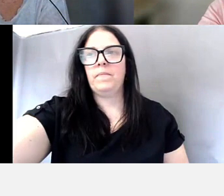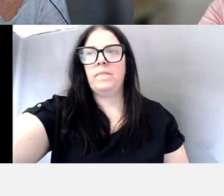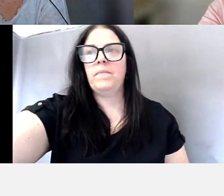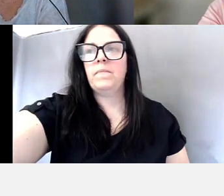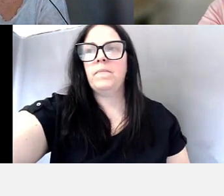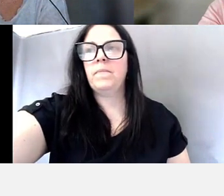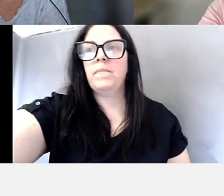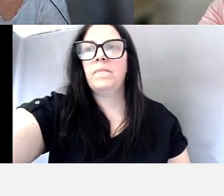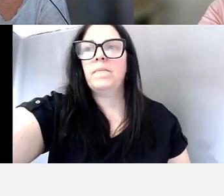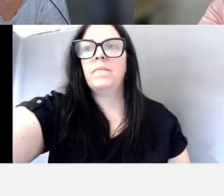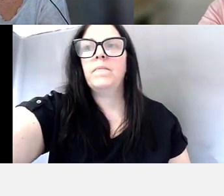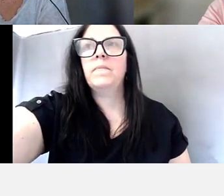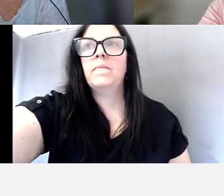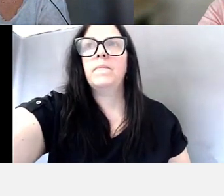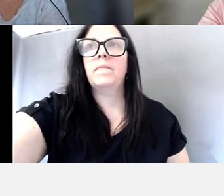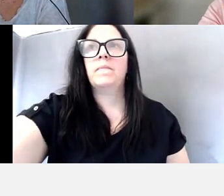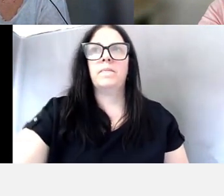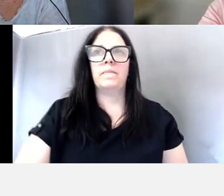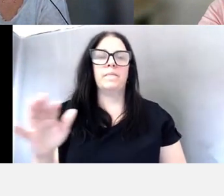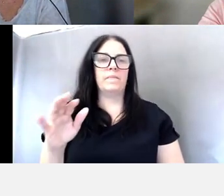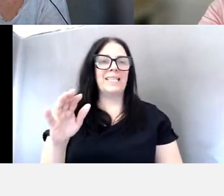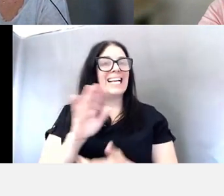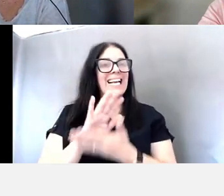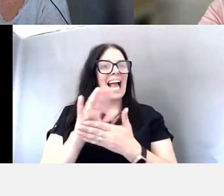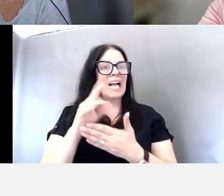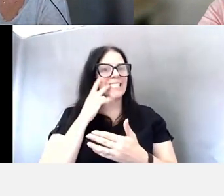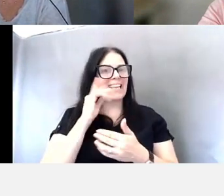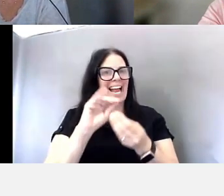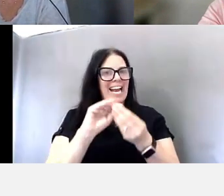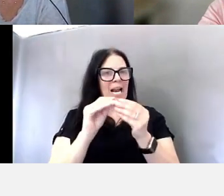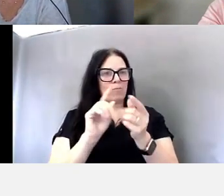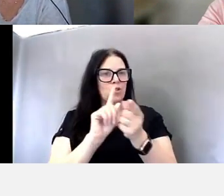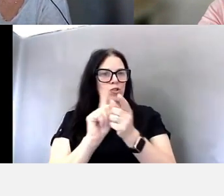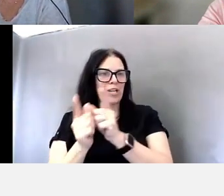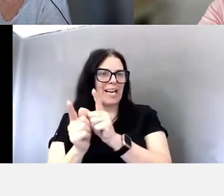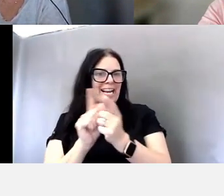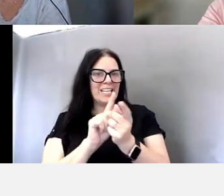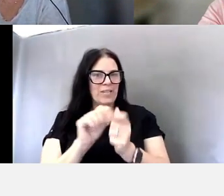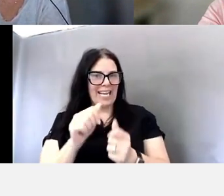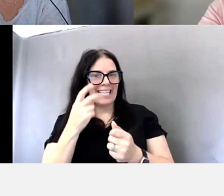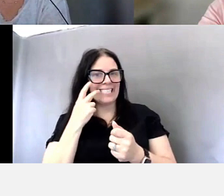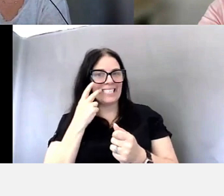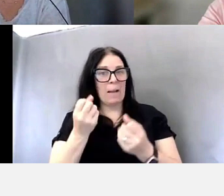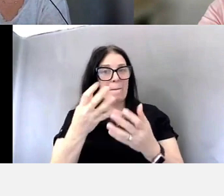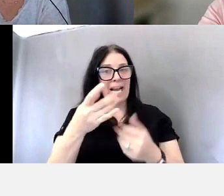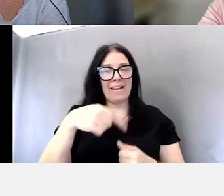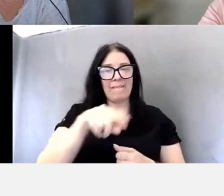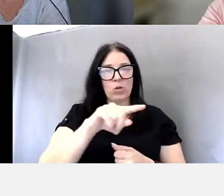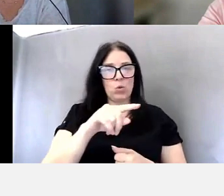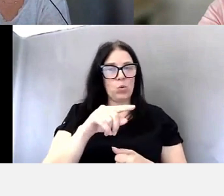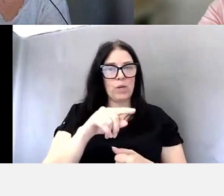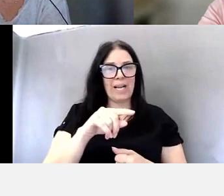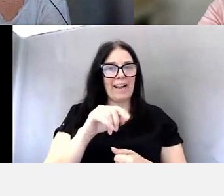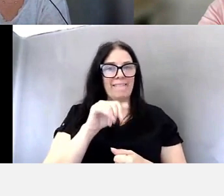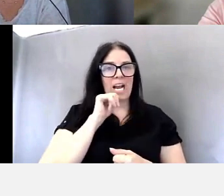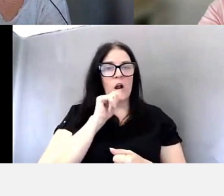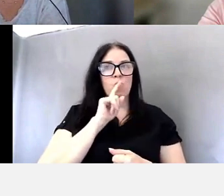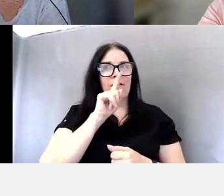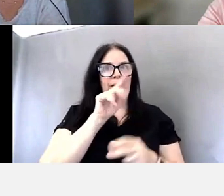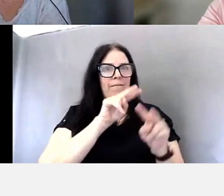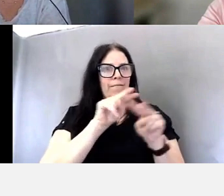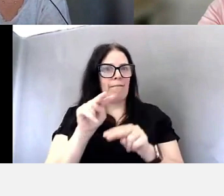Perfect. It's lovely to see how those numbers are kind of shifting and changing. And we can see that many of you haven't really explored the collection yet.